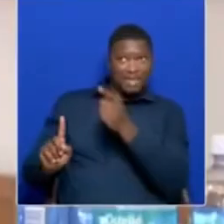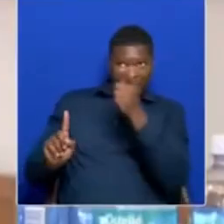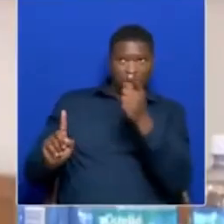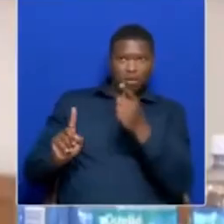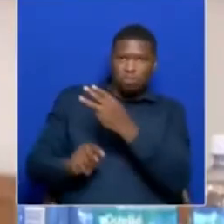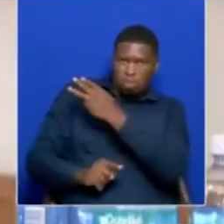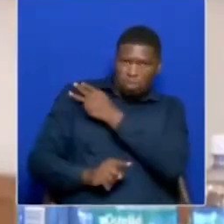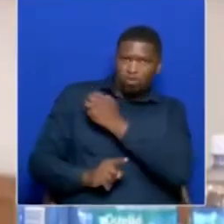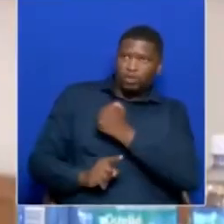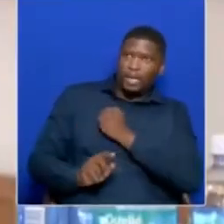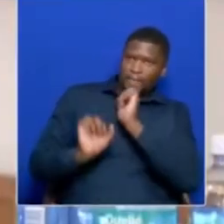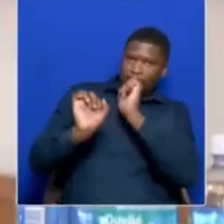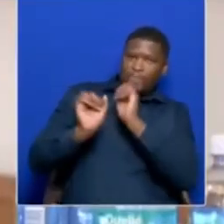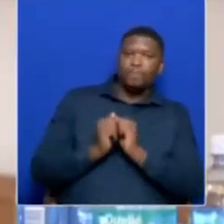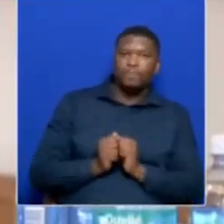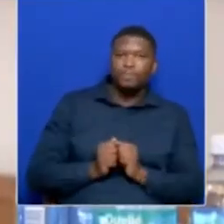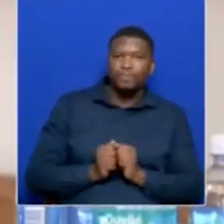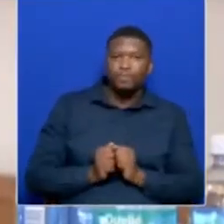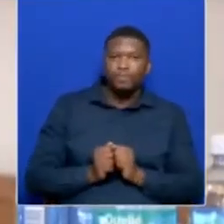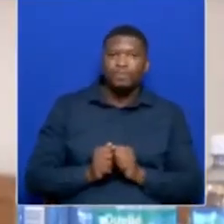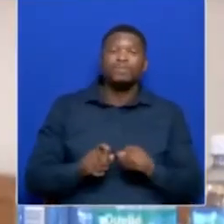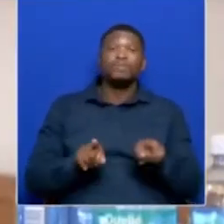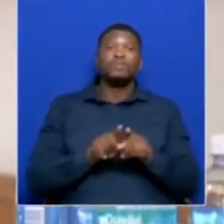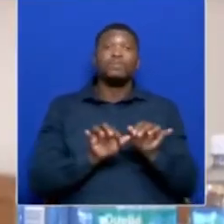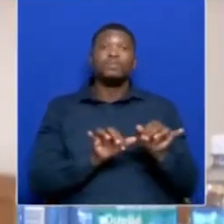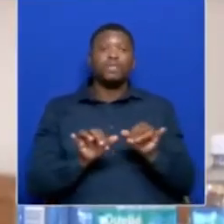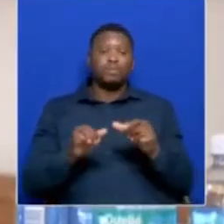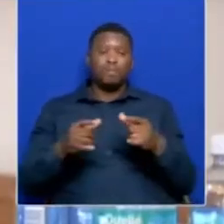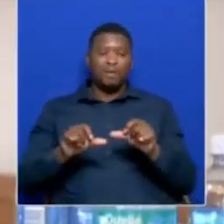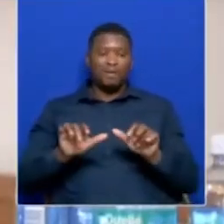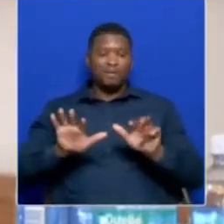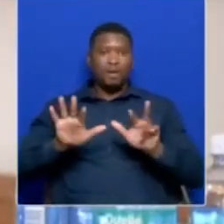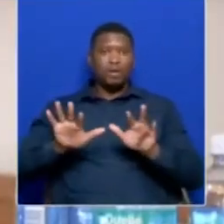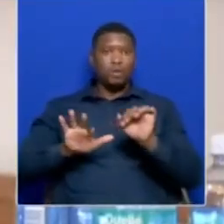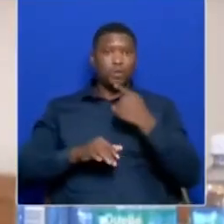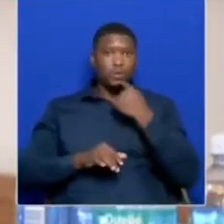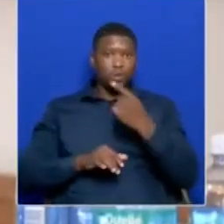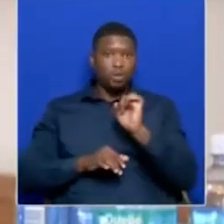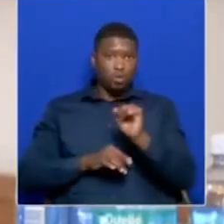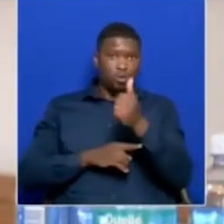your paragraph 8 you refer to as your superiors. Is that so?